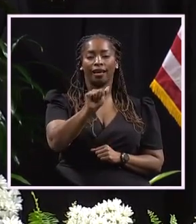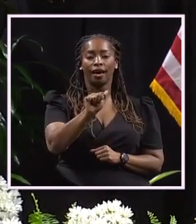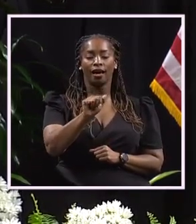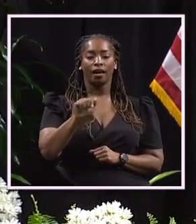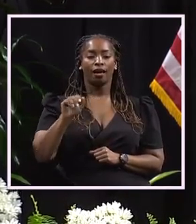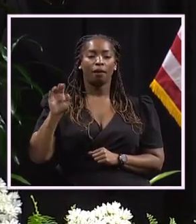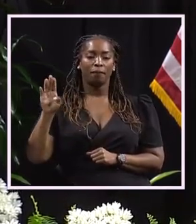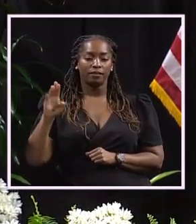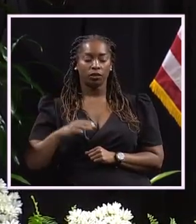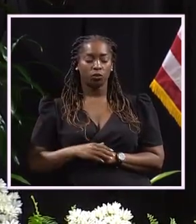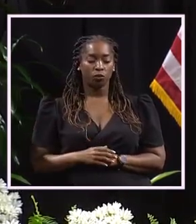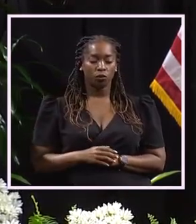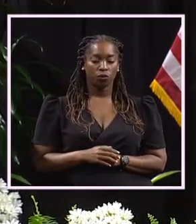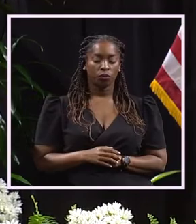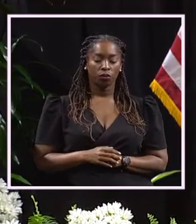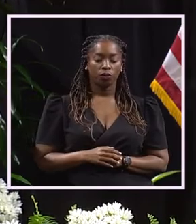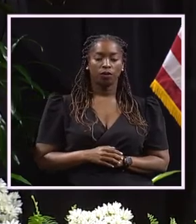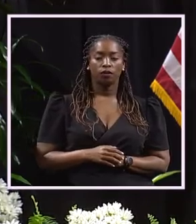Bennett Daniel